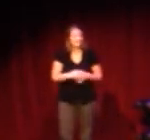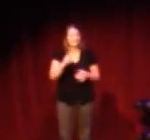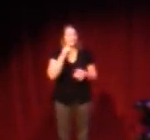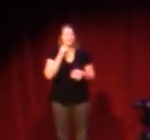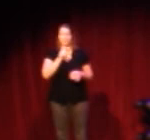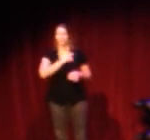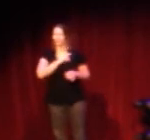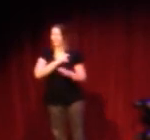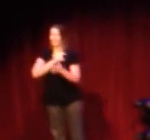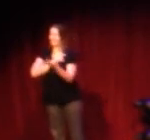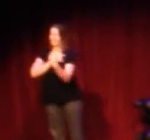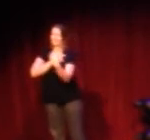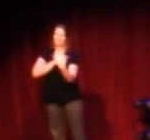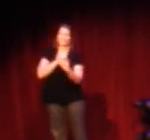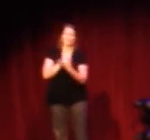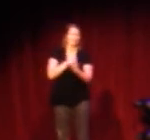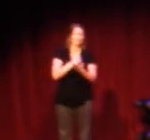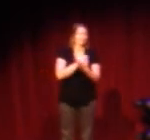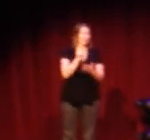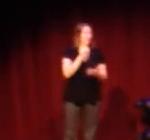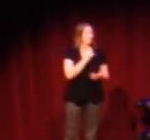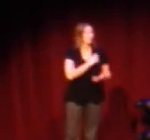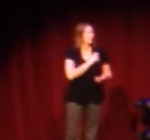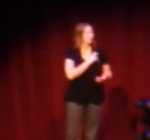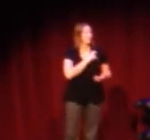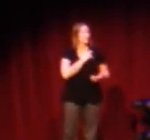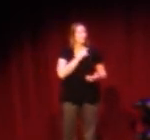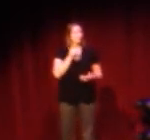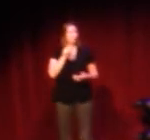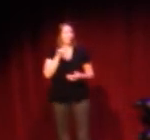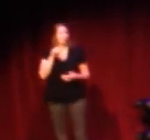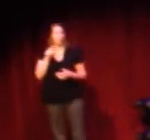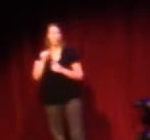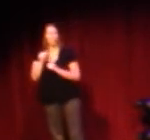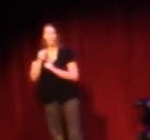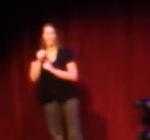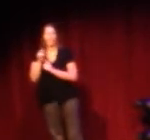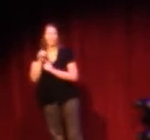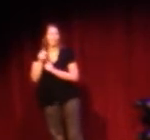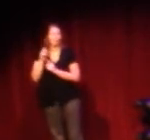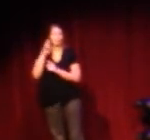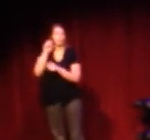Security! Security! Where's the security here?